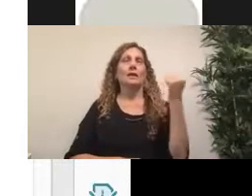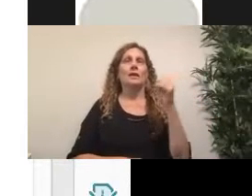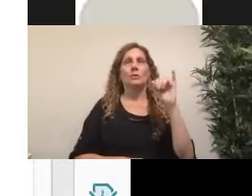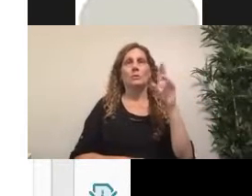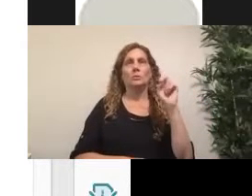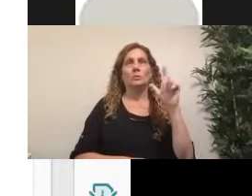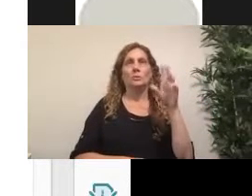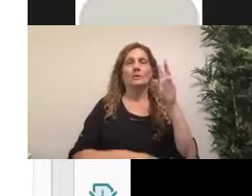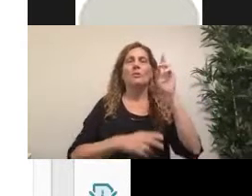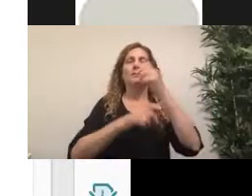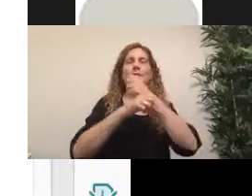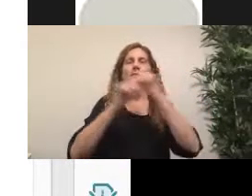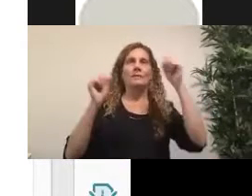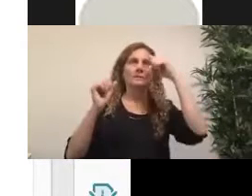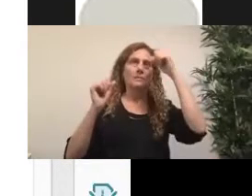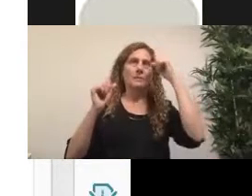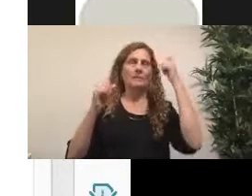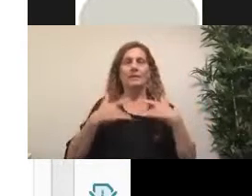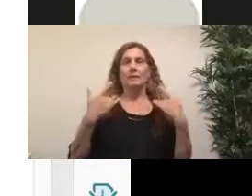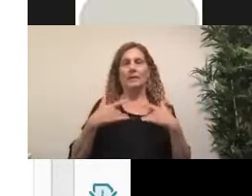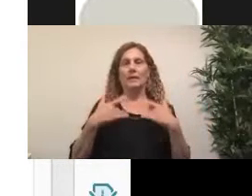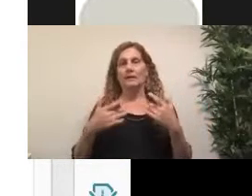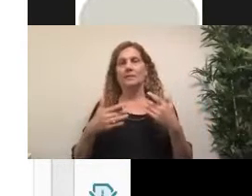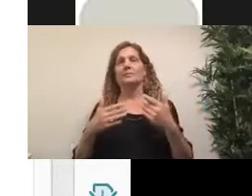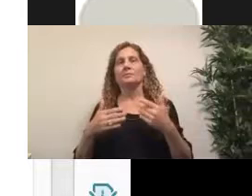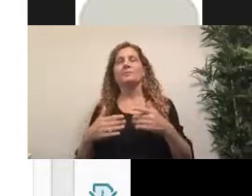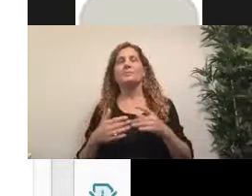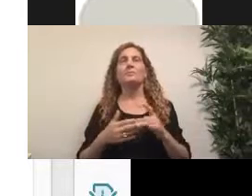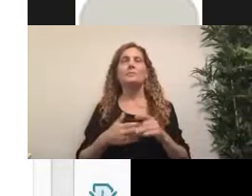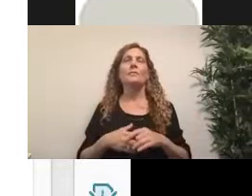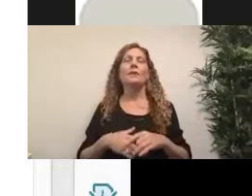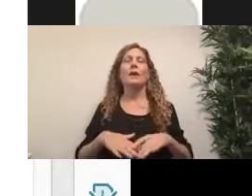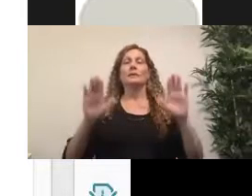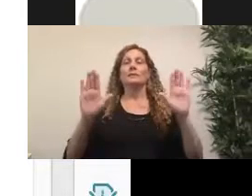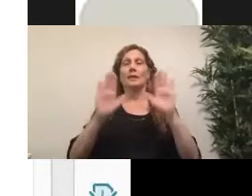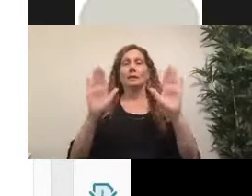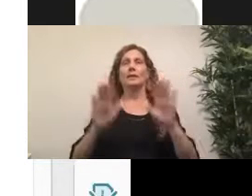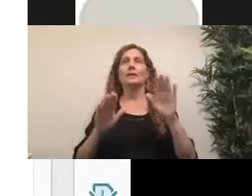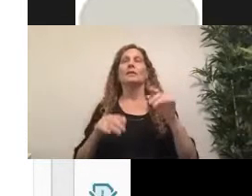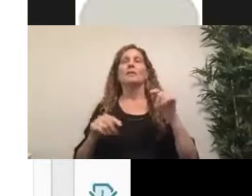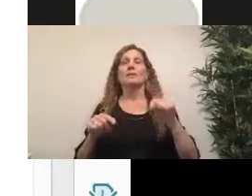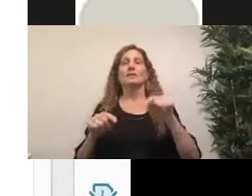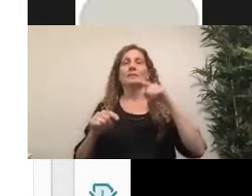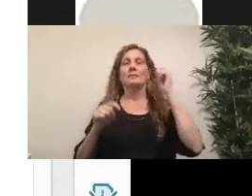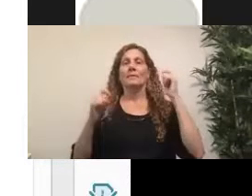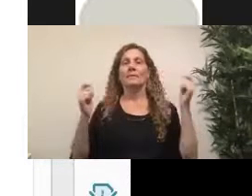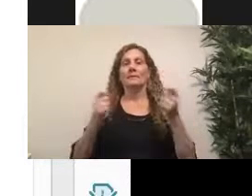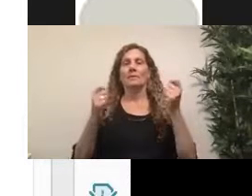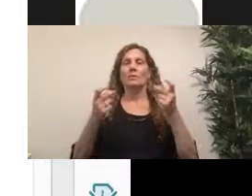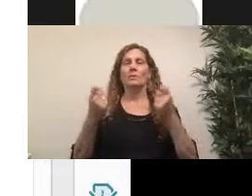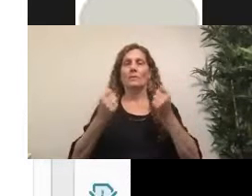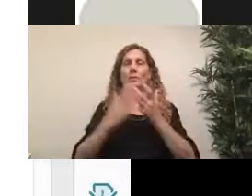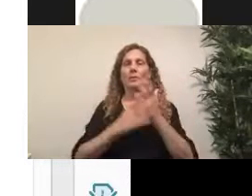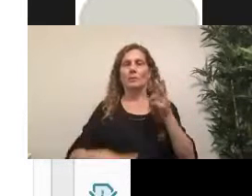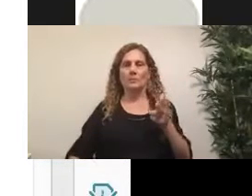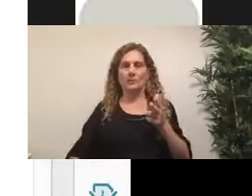at Summerfest for part 2 of their drive-through vaccination clinic. Summerfest is generously raffling off a prize package, so everyone who receives a